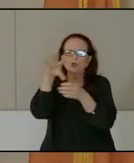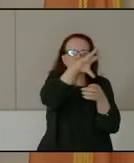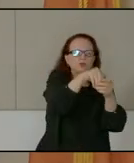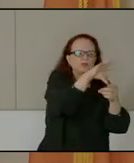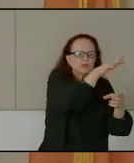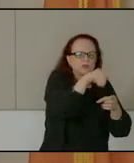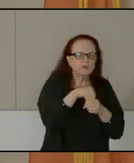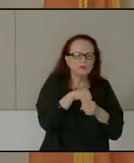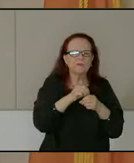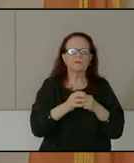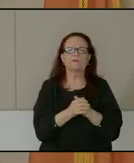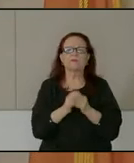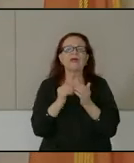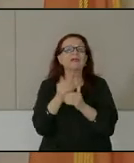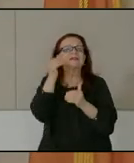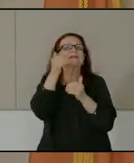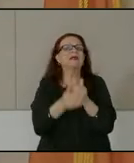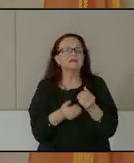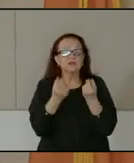are going to be